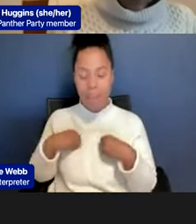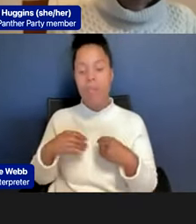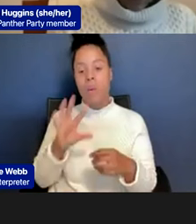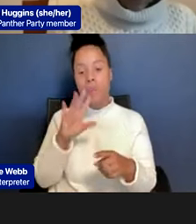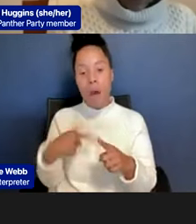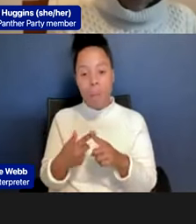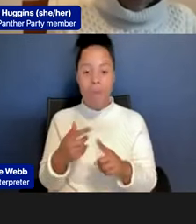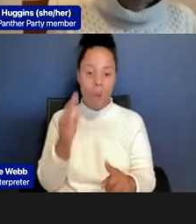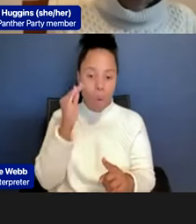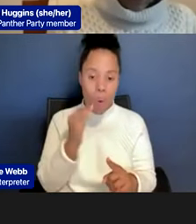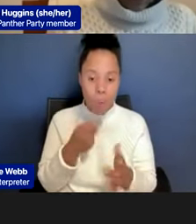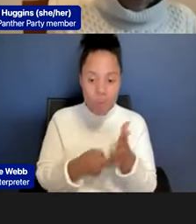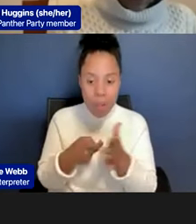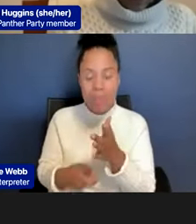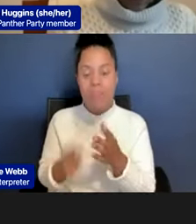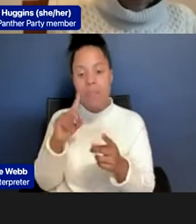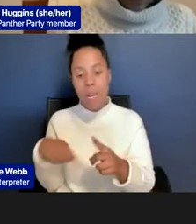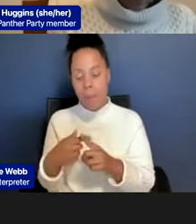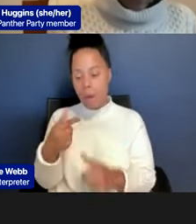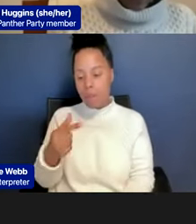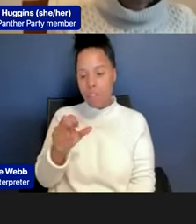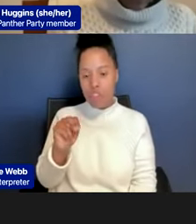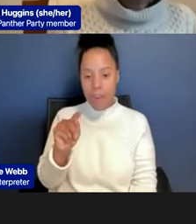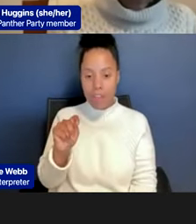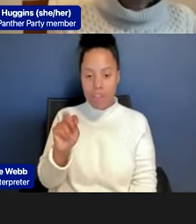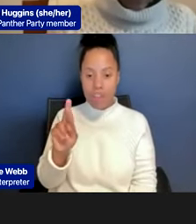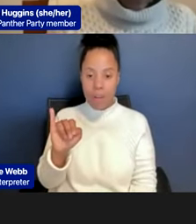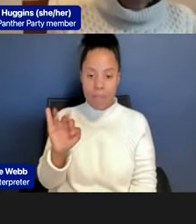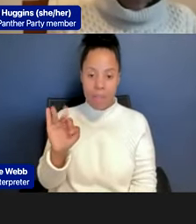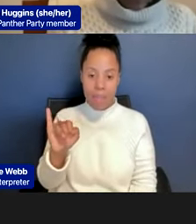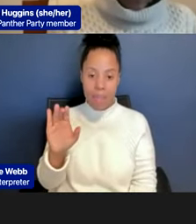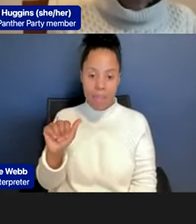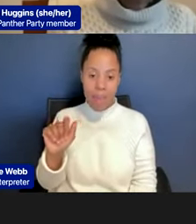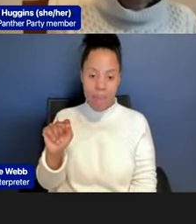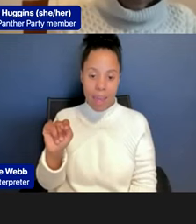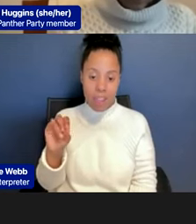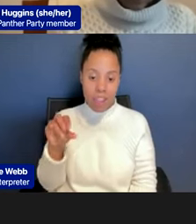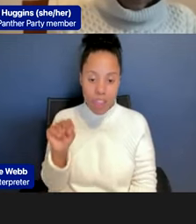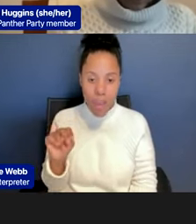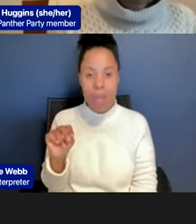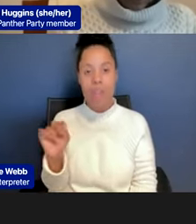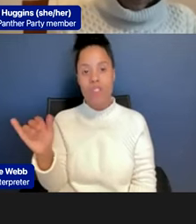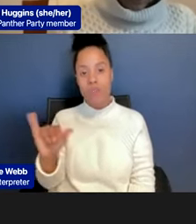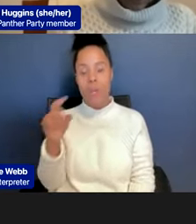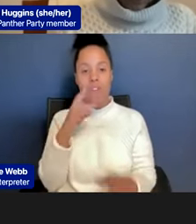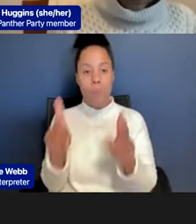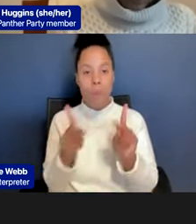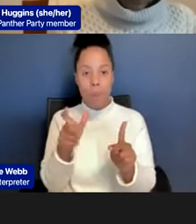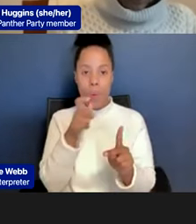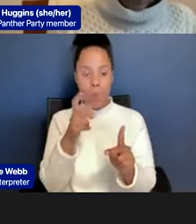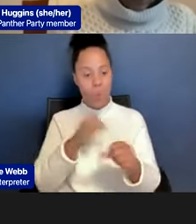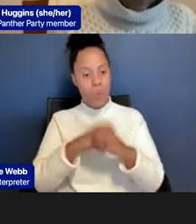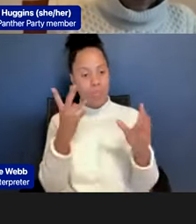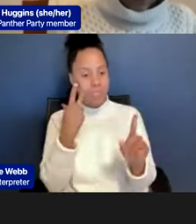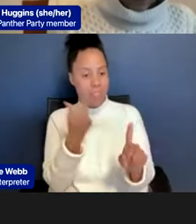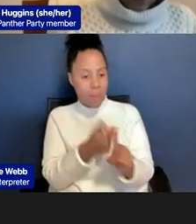for those who are homeowners, for people who see themselves as linked to, particularly in a Black city or a